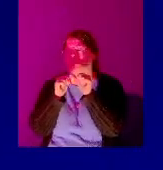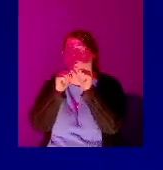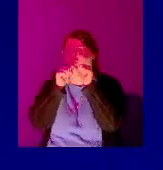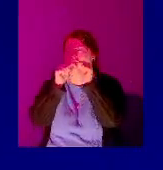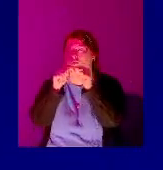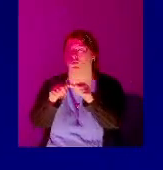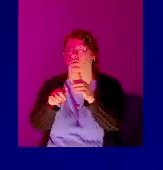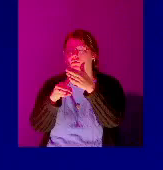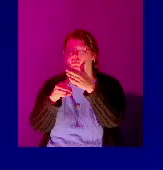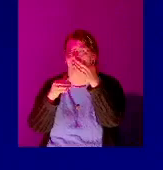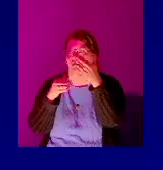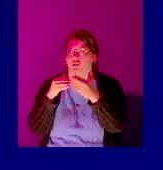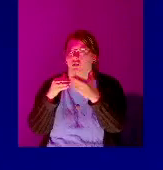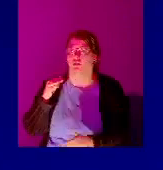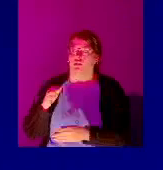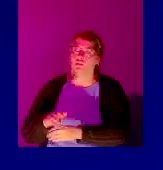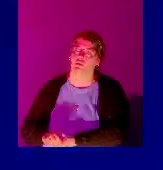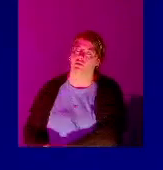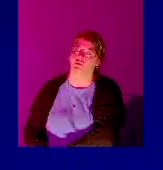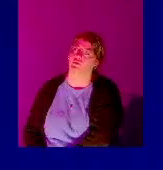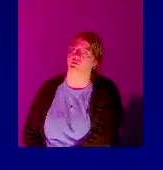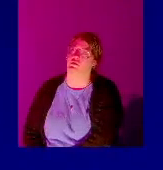the